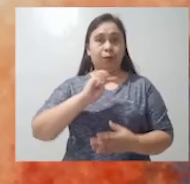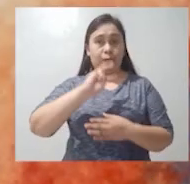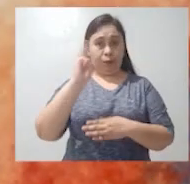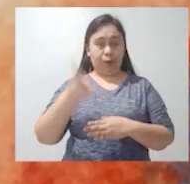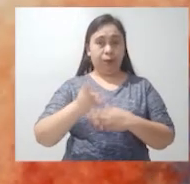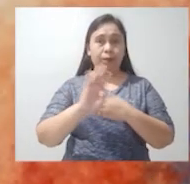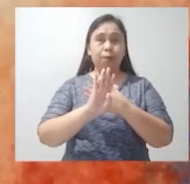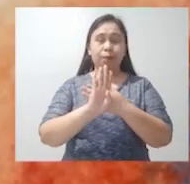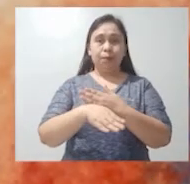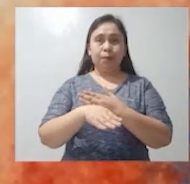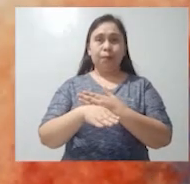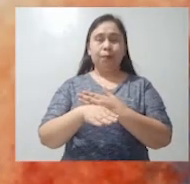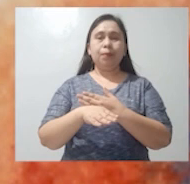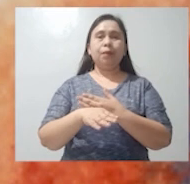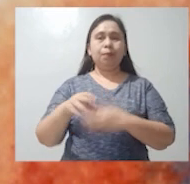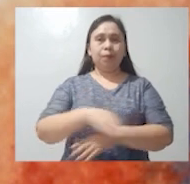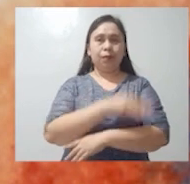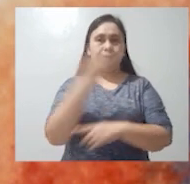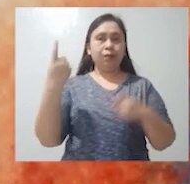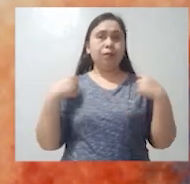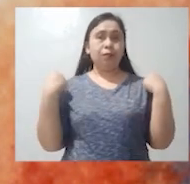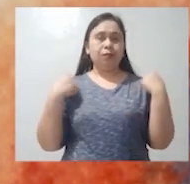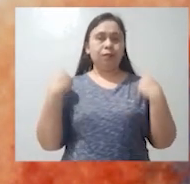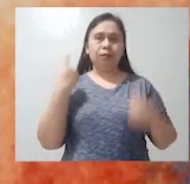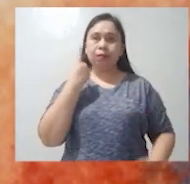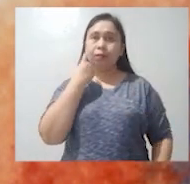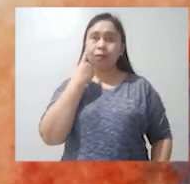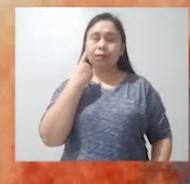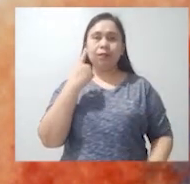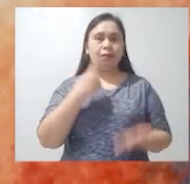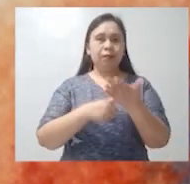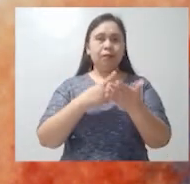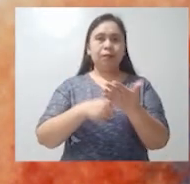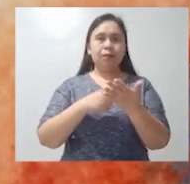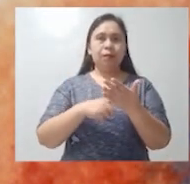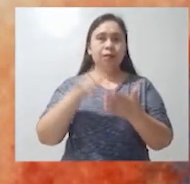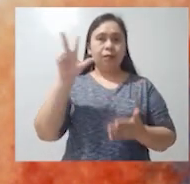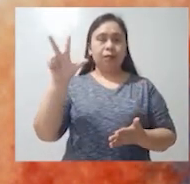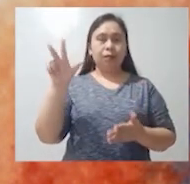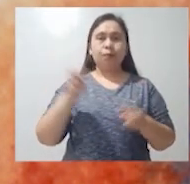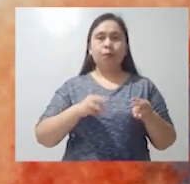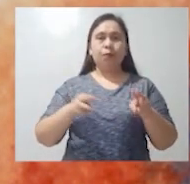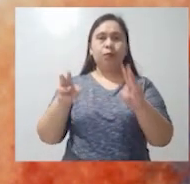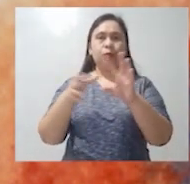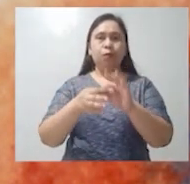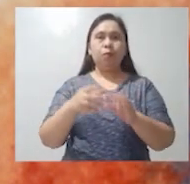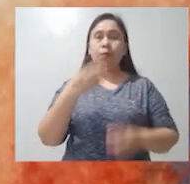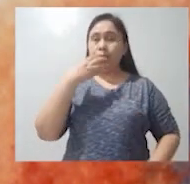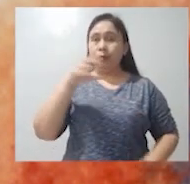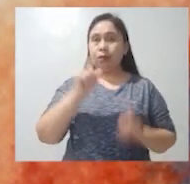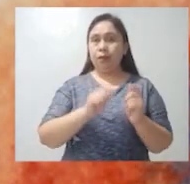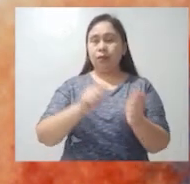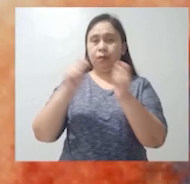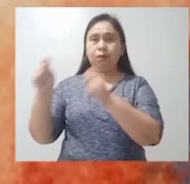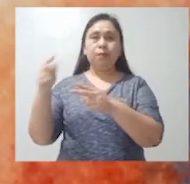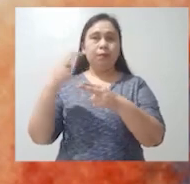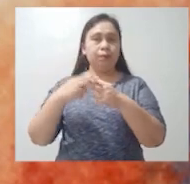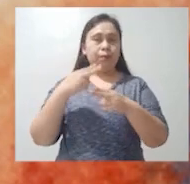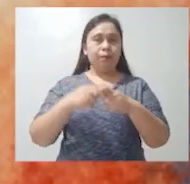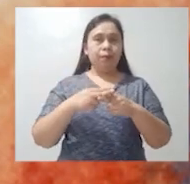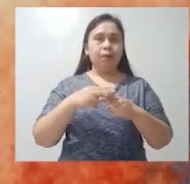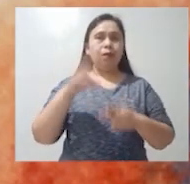Welcome back, Fernandino Teens. A while ago, we tackled the three modes of heat transfer, namely